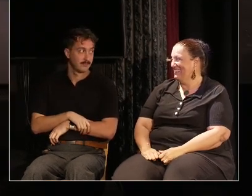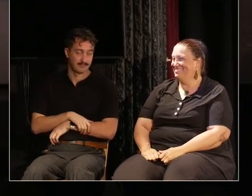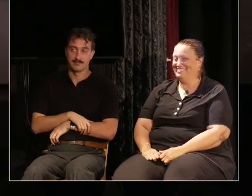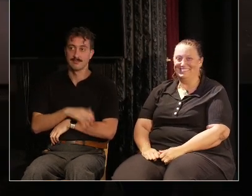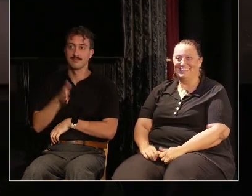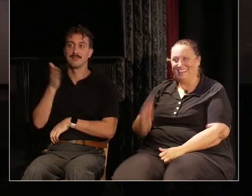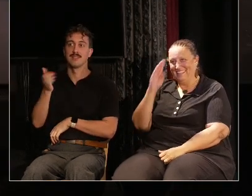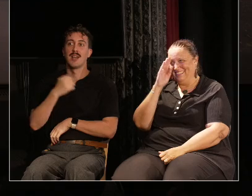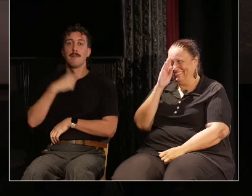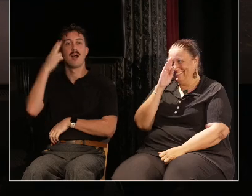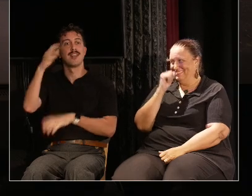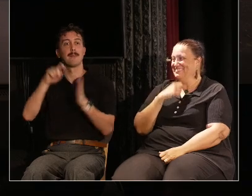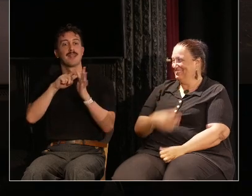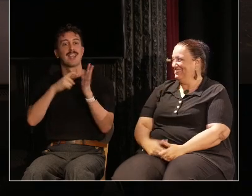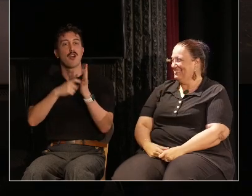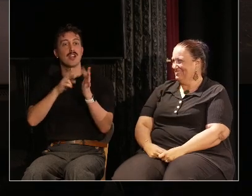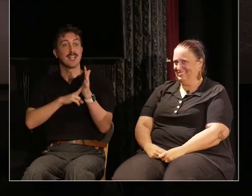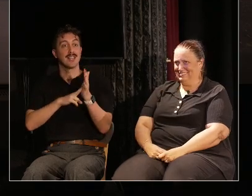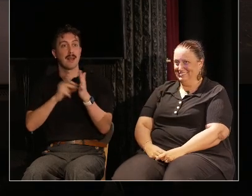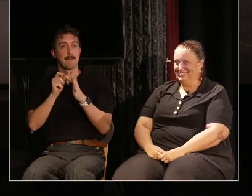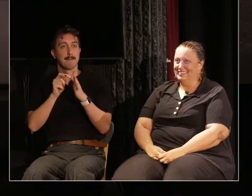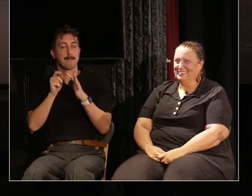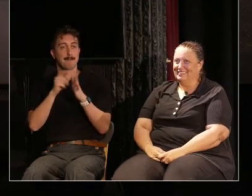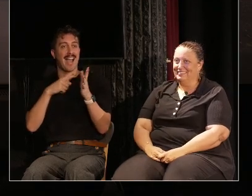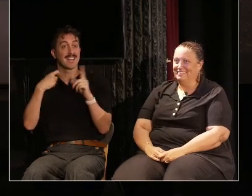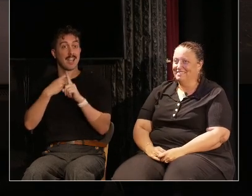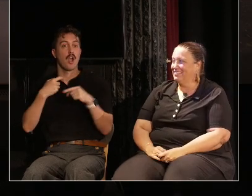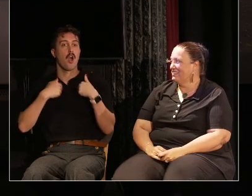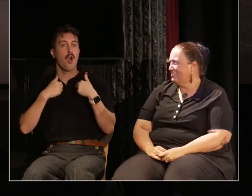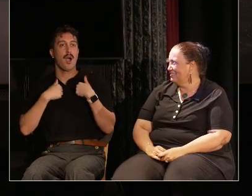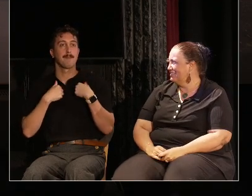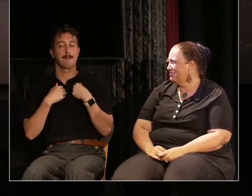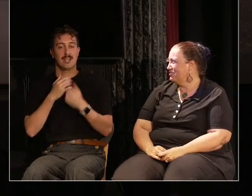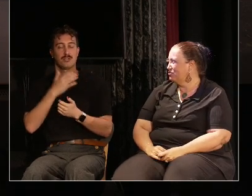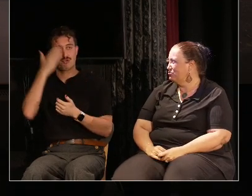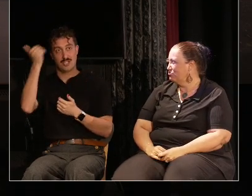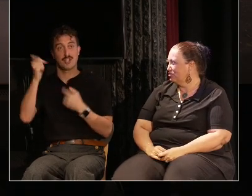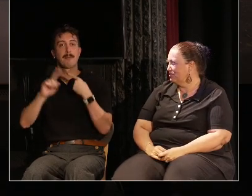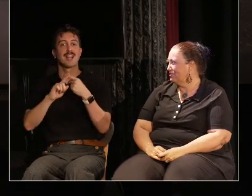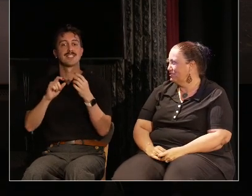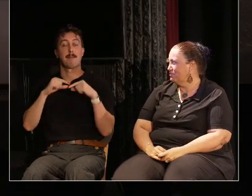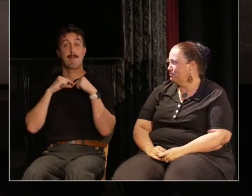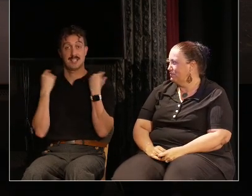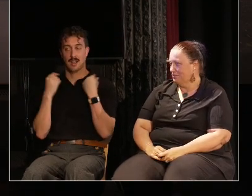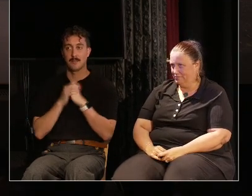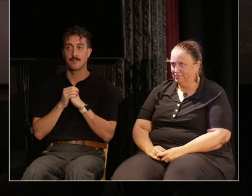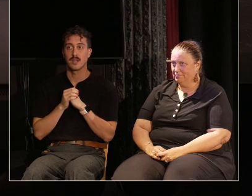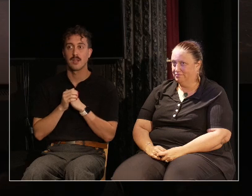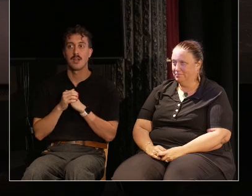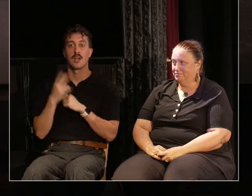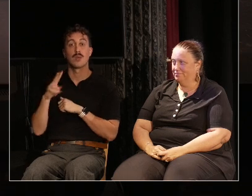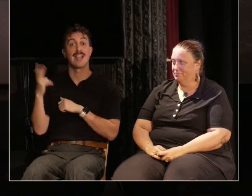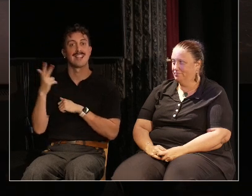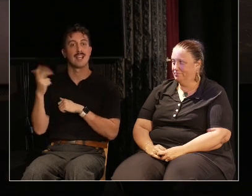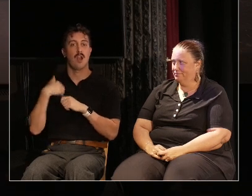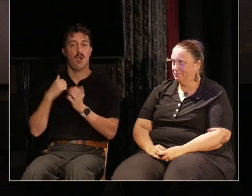my name is Karen Pack. I'm a Christian and an ordained pastor. In 2020 I was fired from my job at a Christian